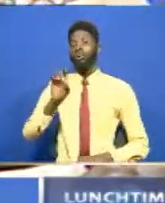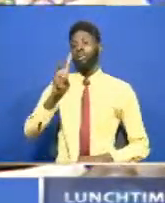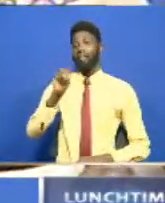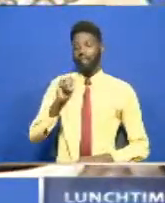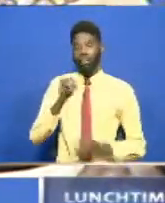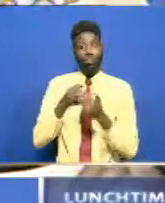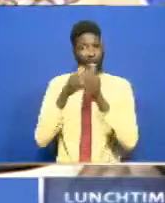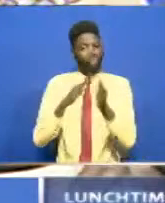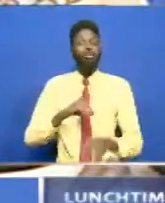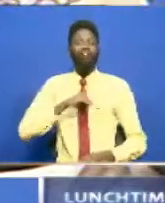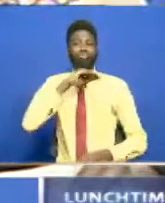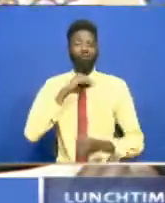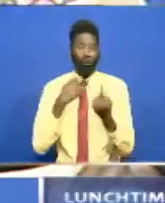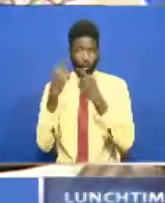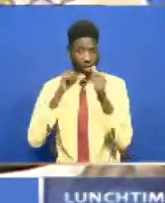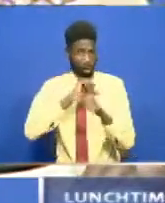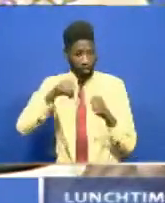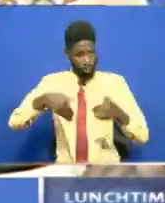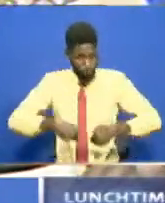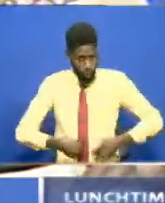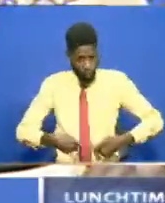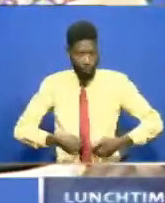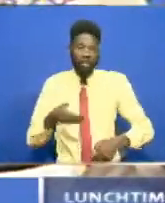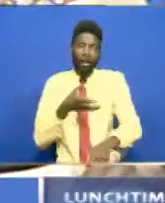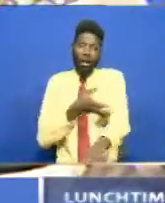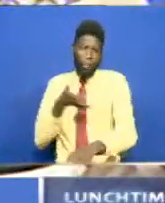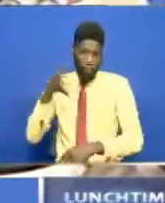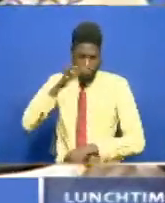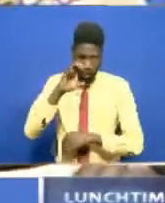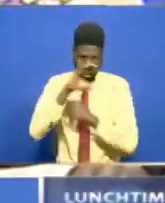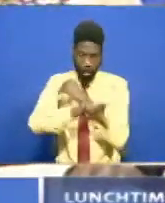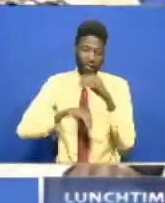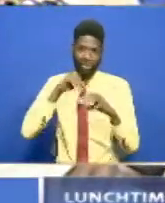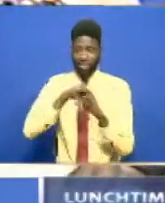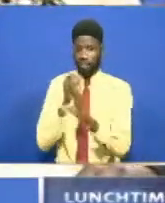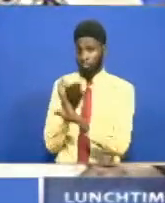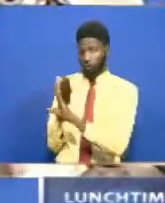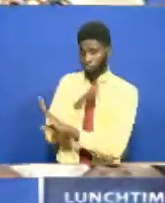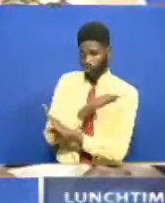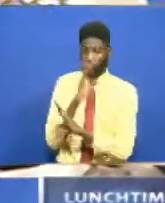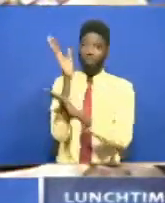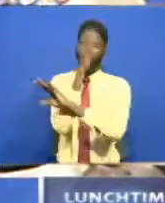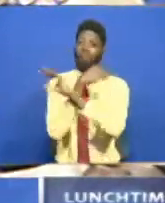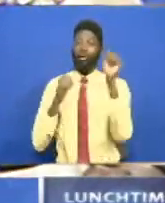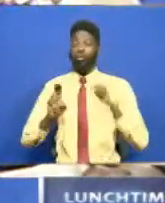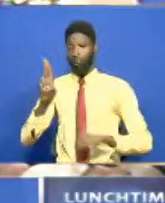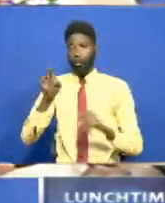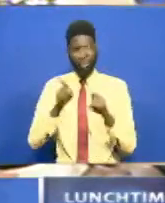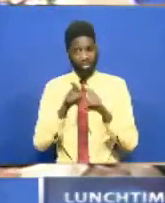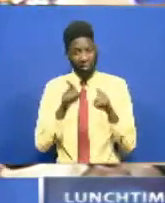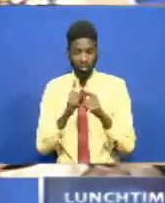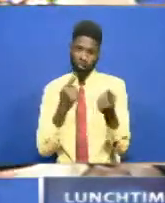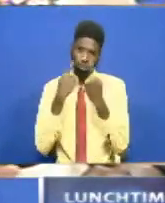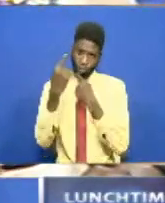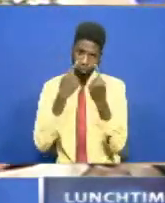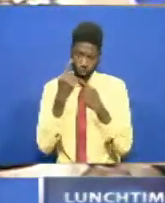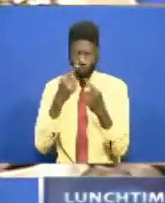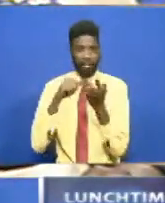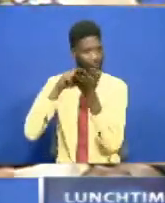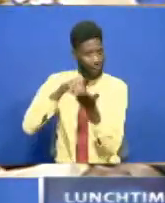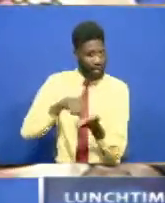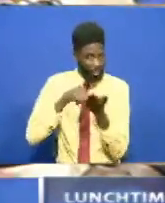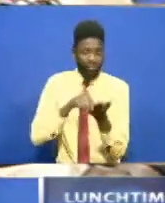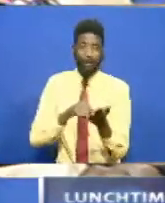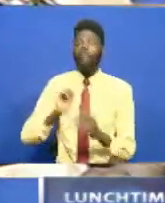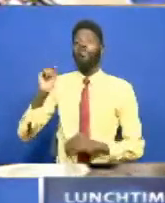on matters to do with youth empowerment in the country. Earlier, President Uhuru Kenyatta also reiterated his call for Kenyans to read